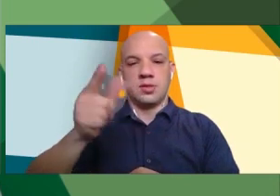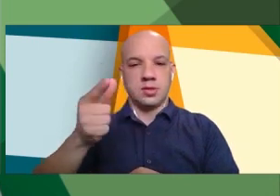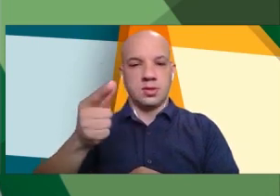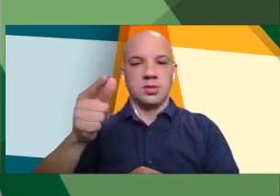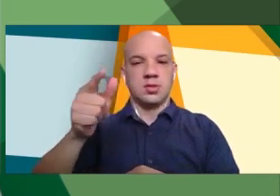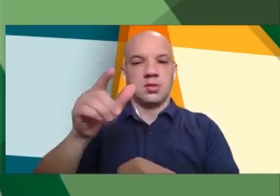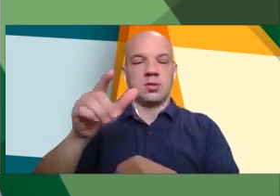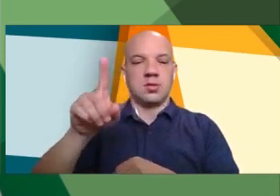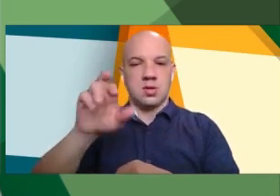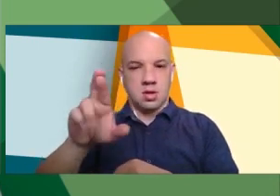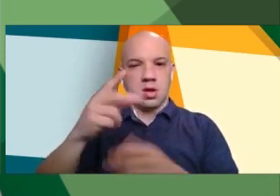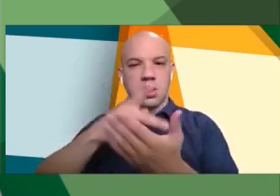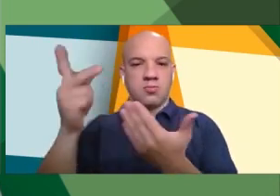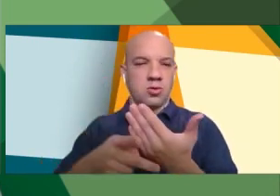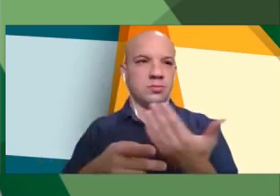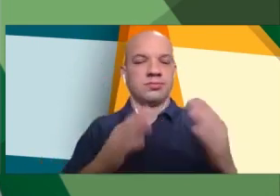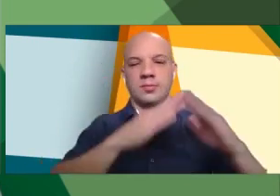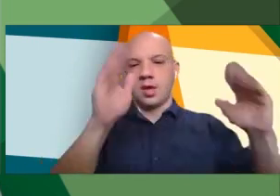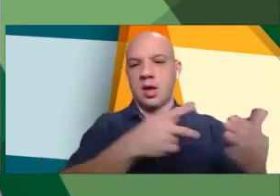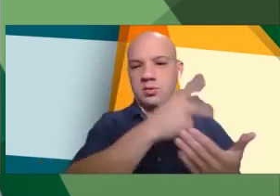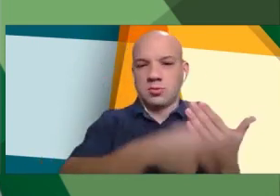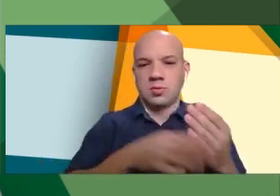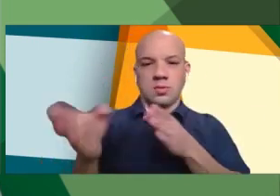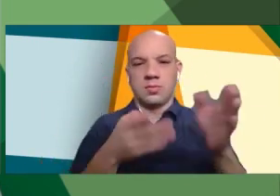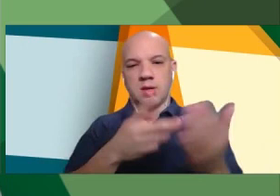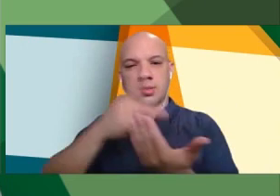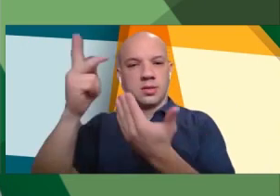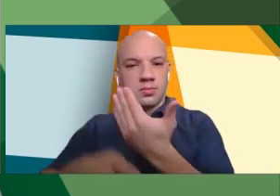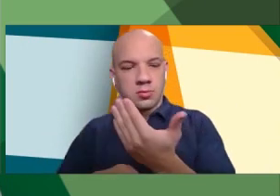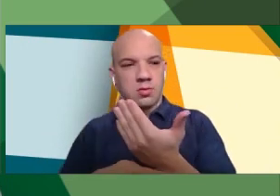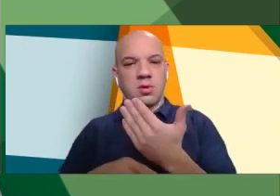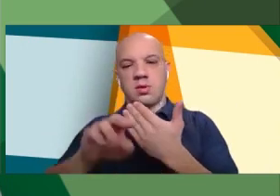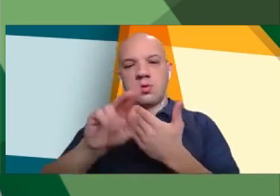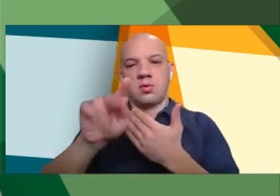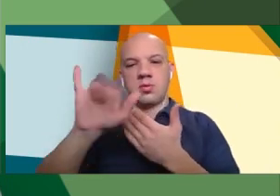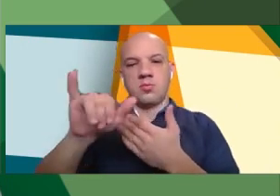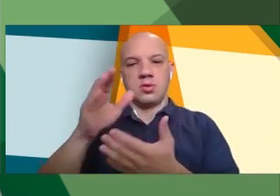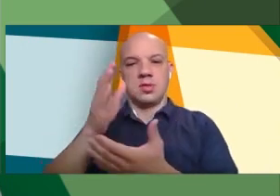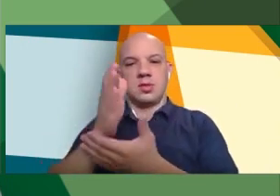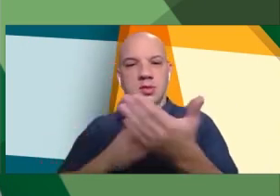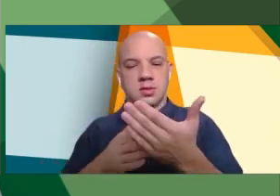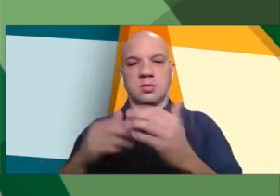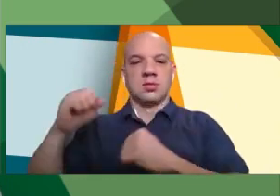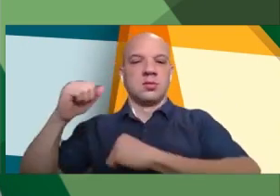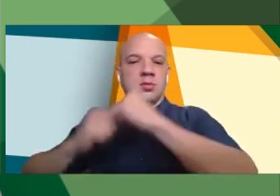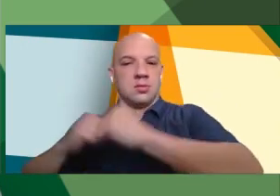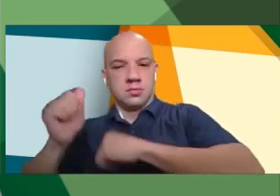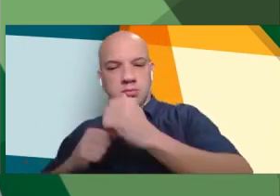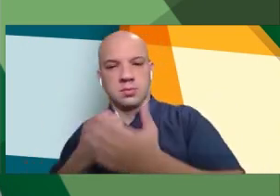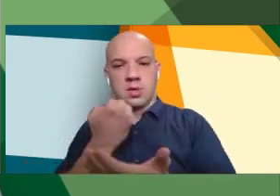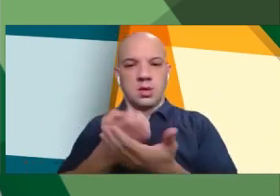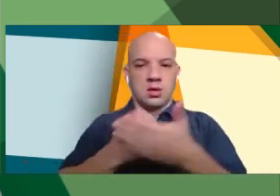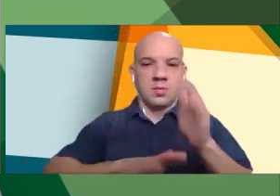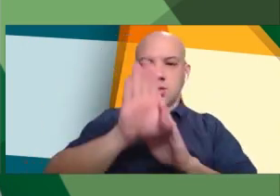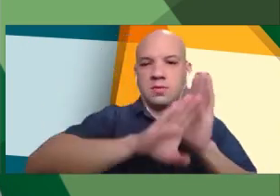such as the housing programs, planning programs, multi-sector, infrastructure, economic development. I